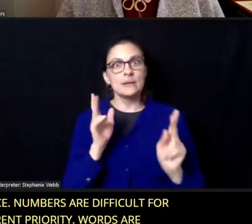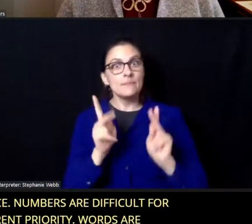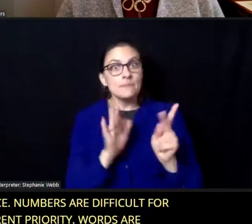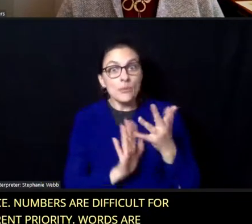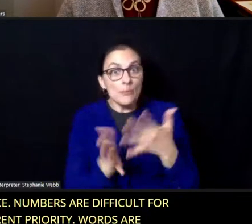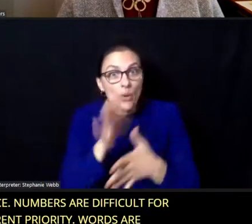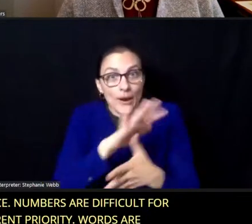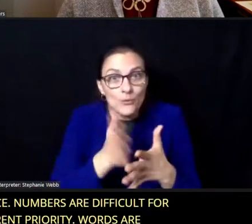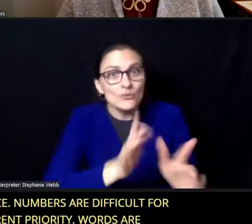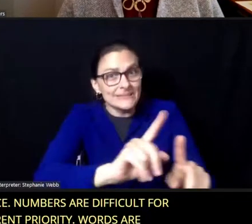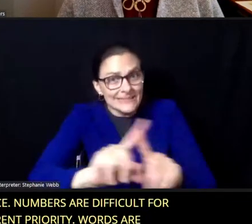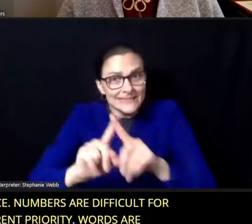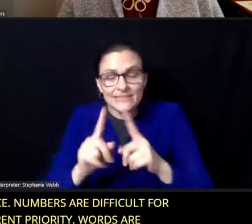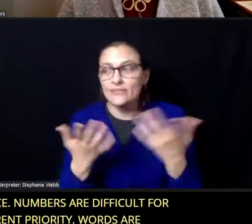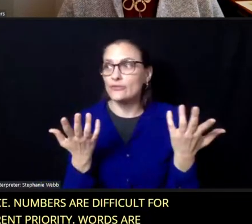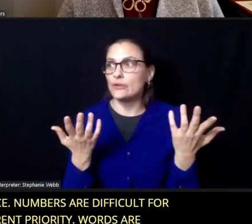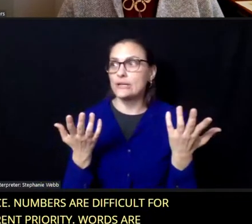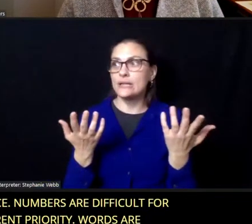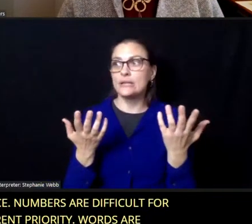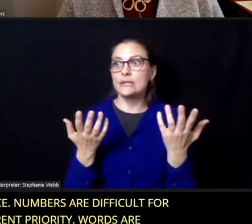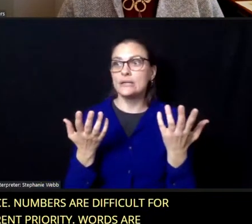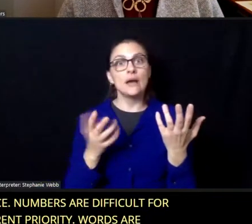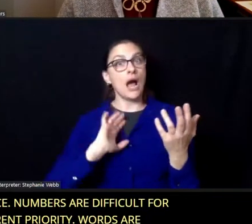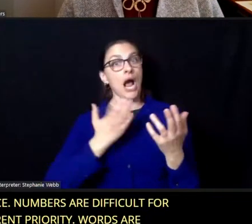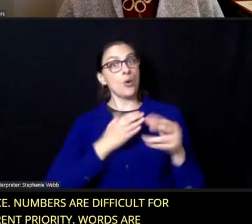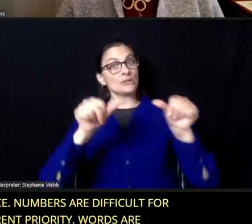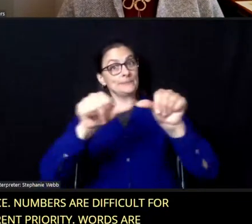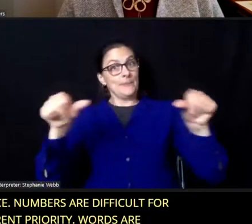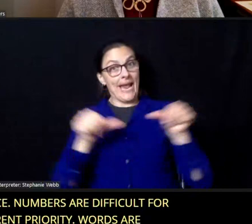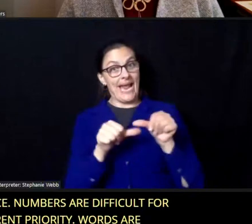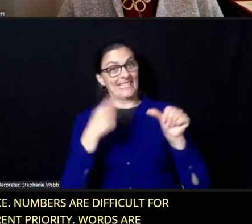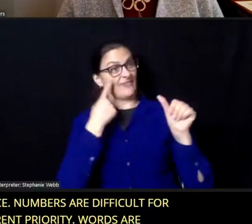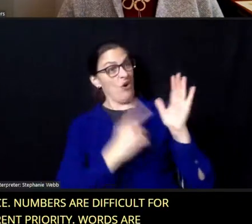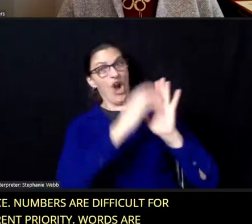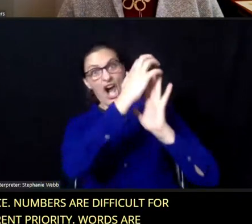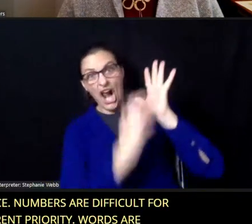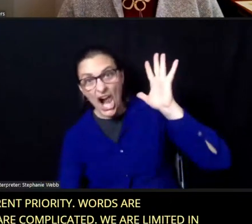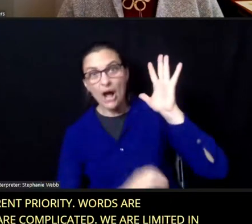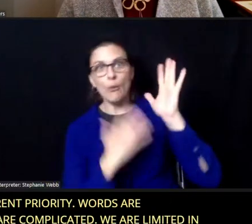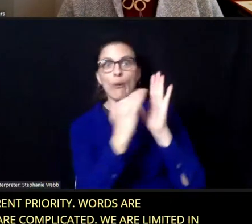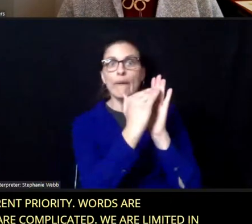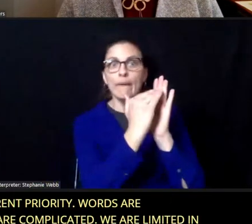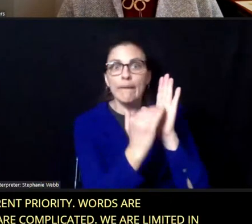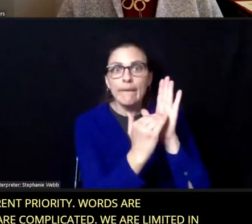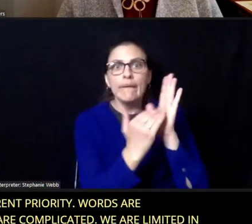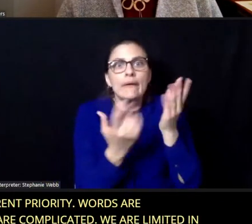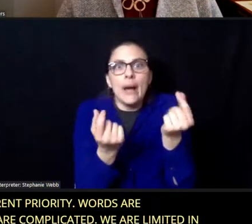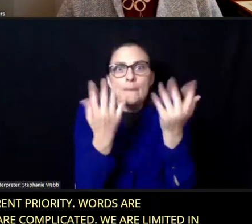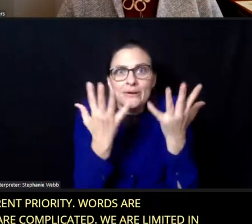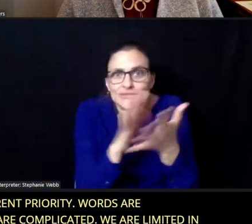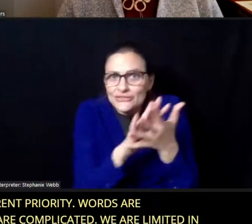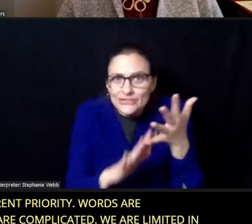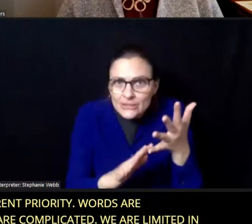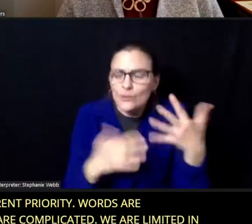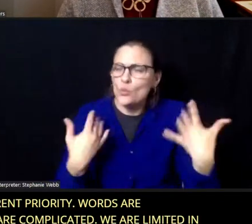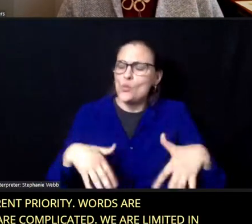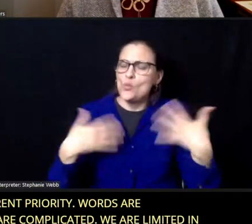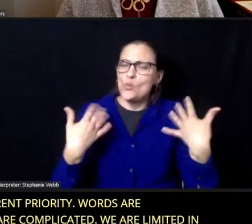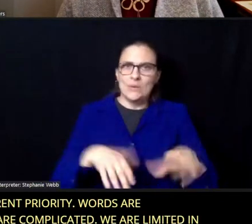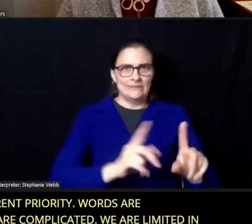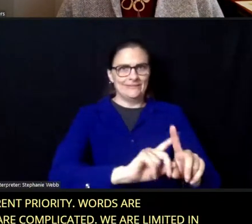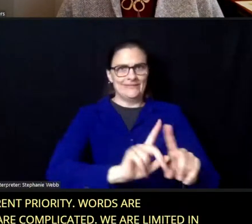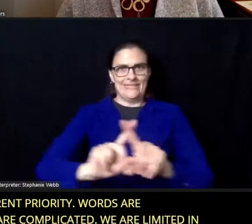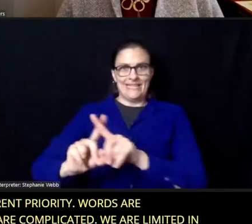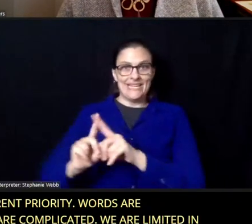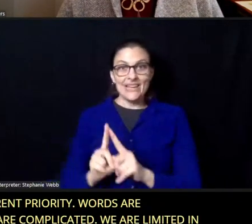can be displayed, but we also have an opportunity. We're not just limited to paper. We can use the internet, but